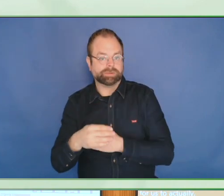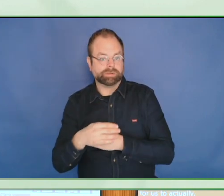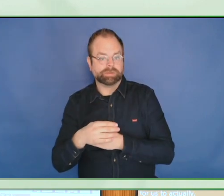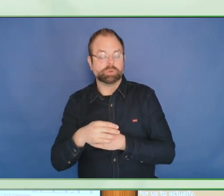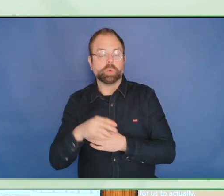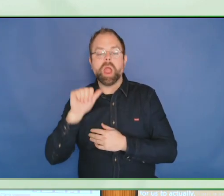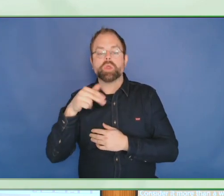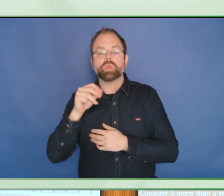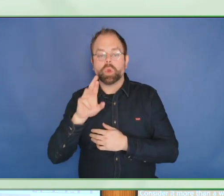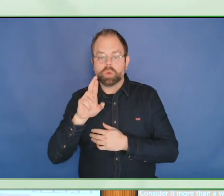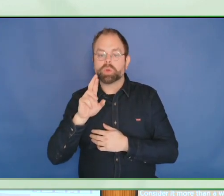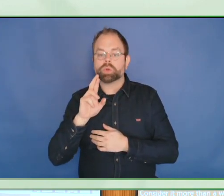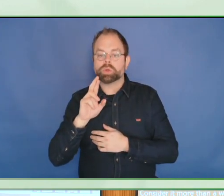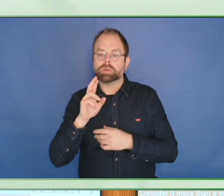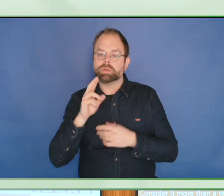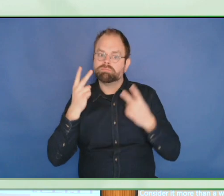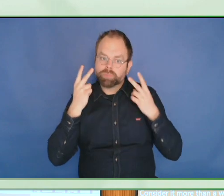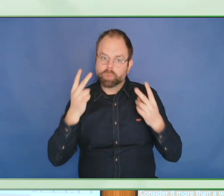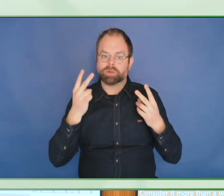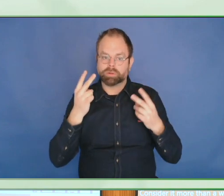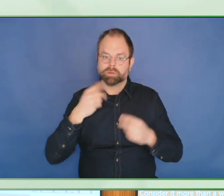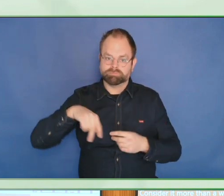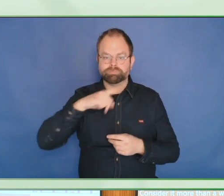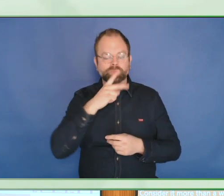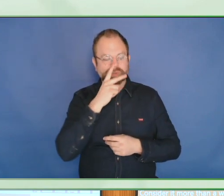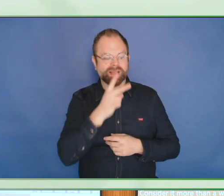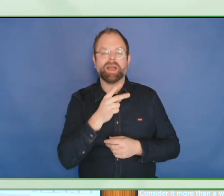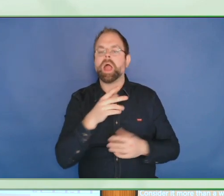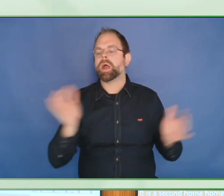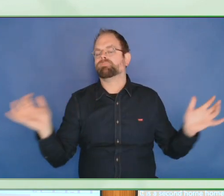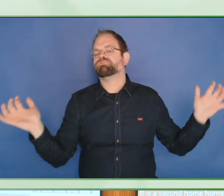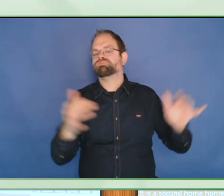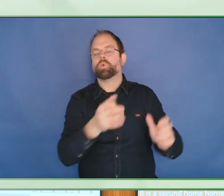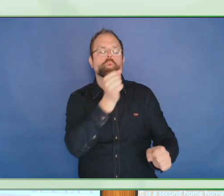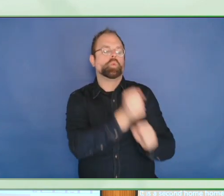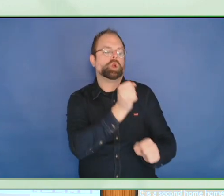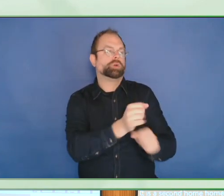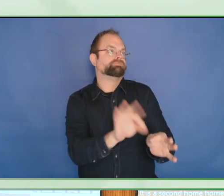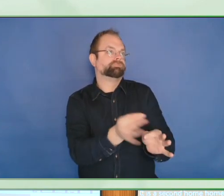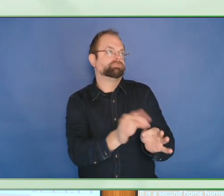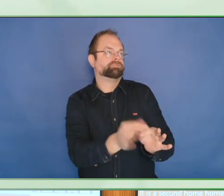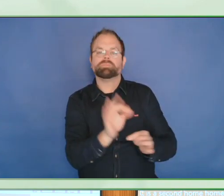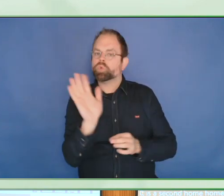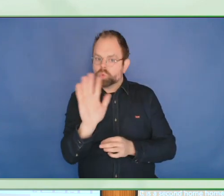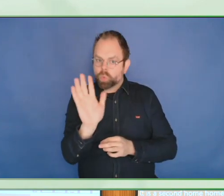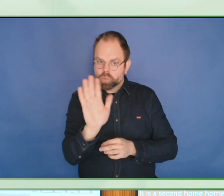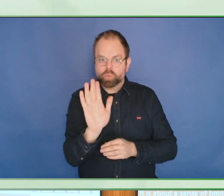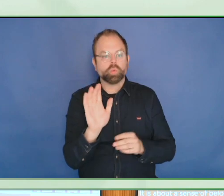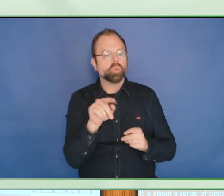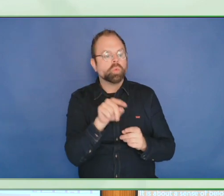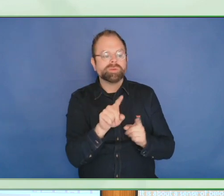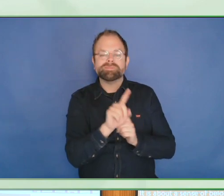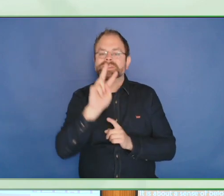second home. It is about a sense of belonging, We create accessibility, we